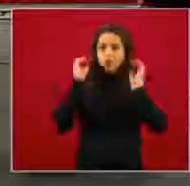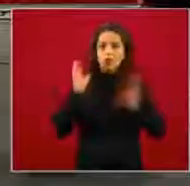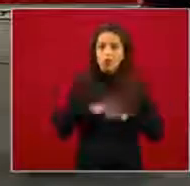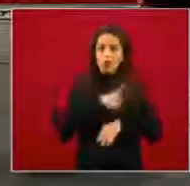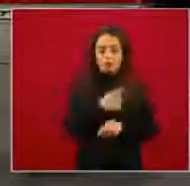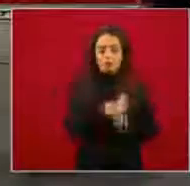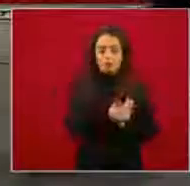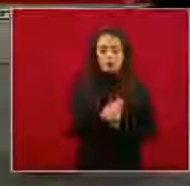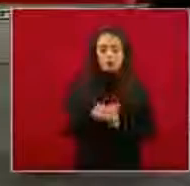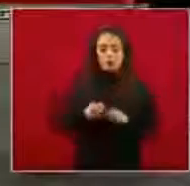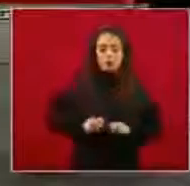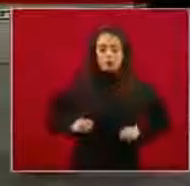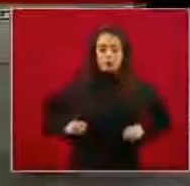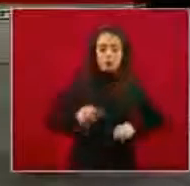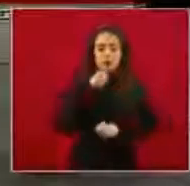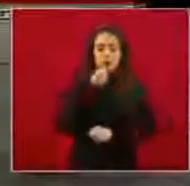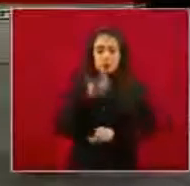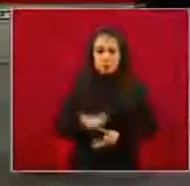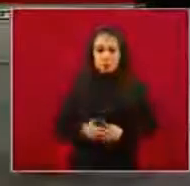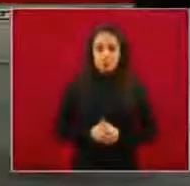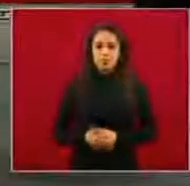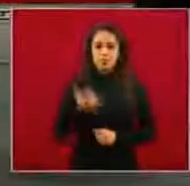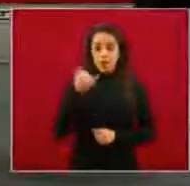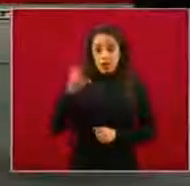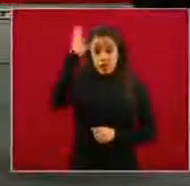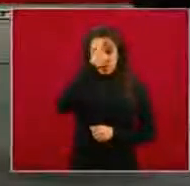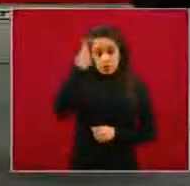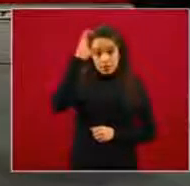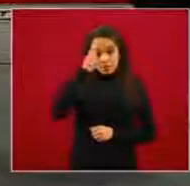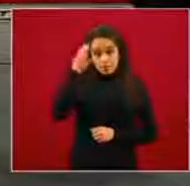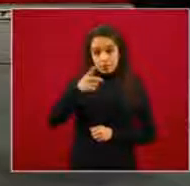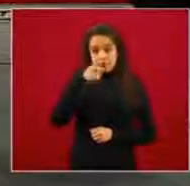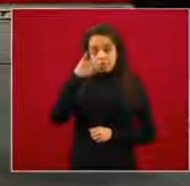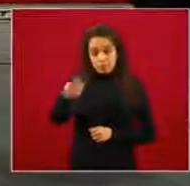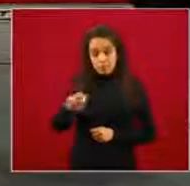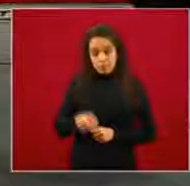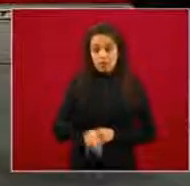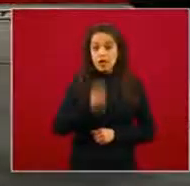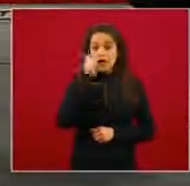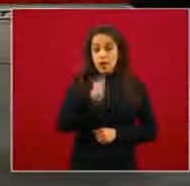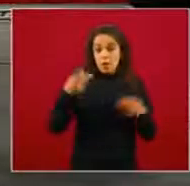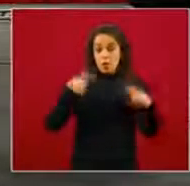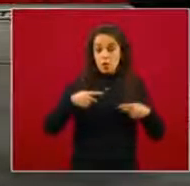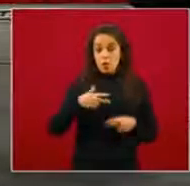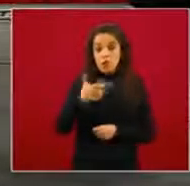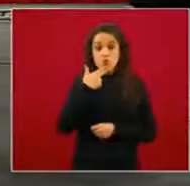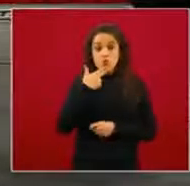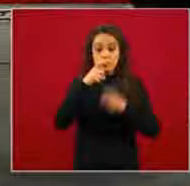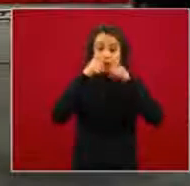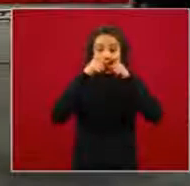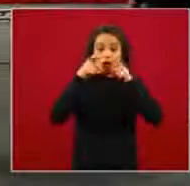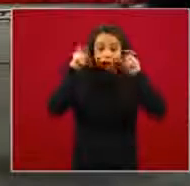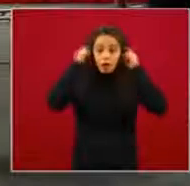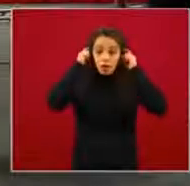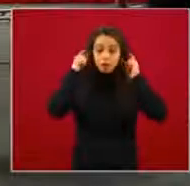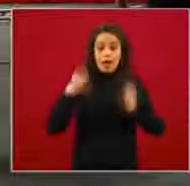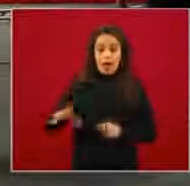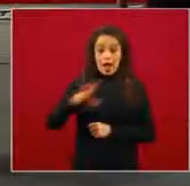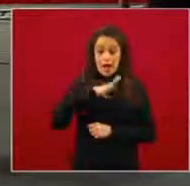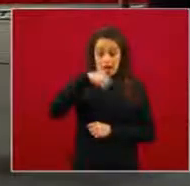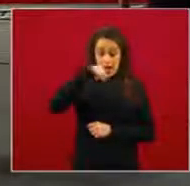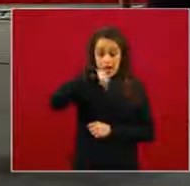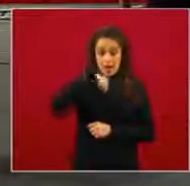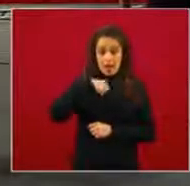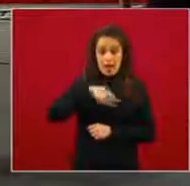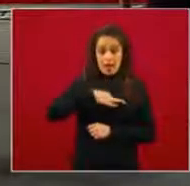mask. And I also would like to mention that there is scientific evidence that mask is a barrier for the ones